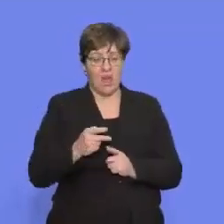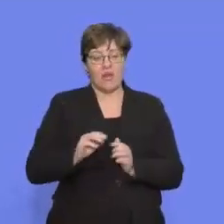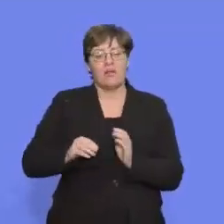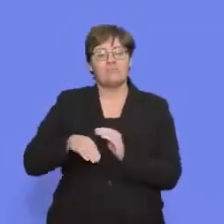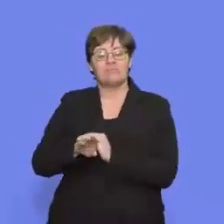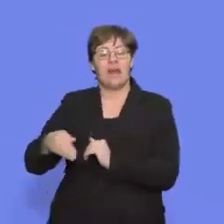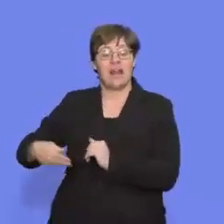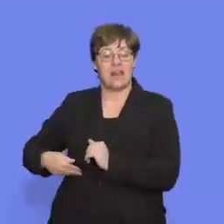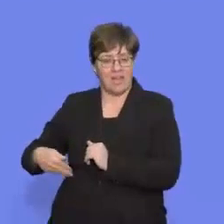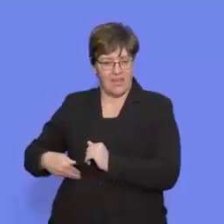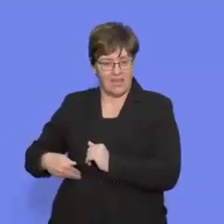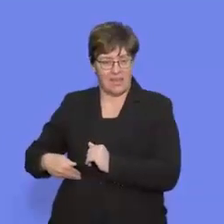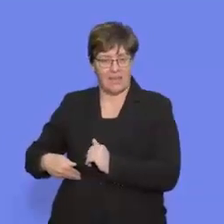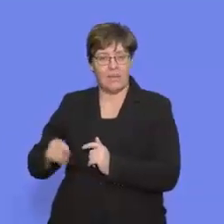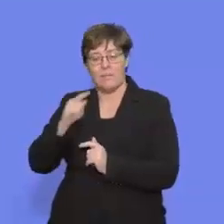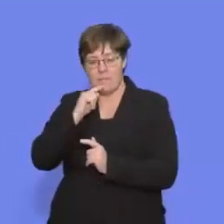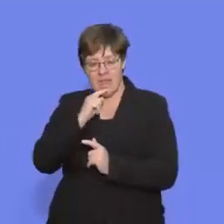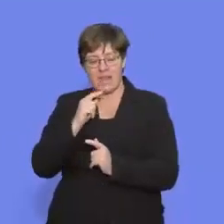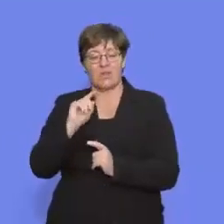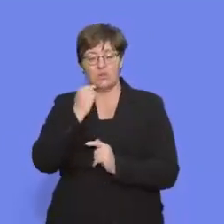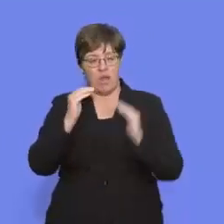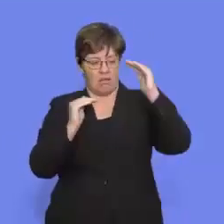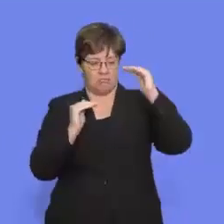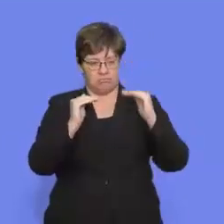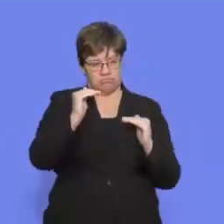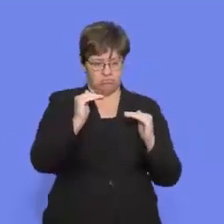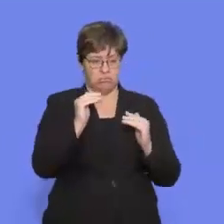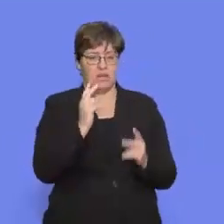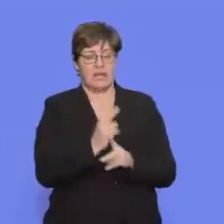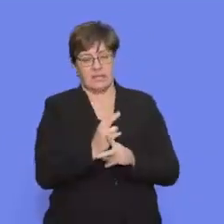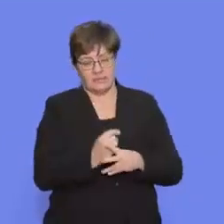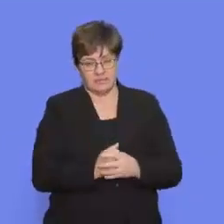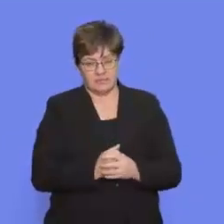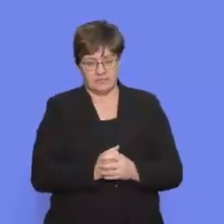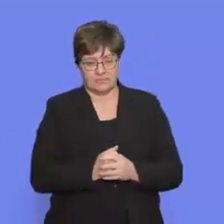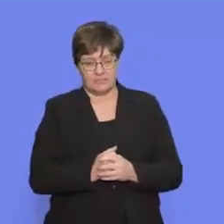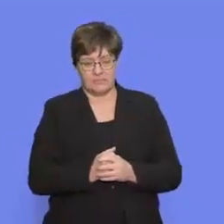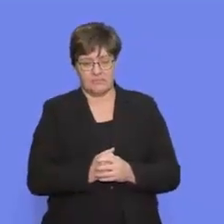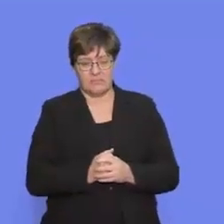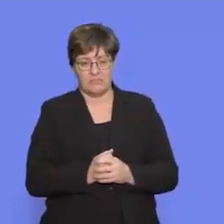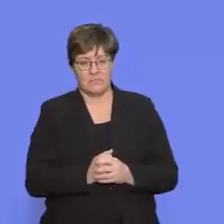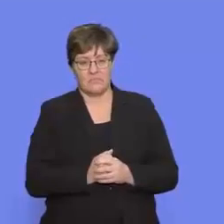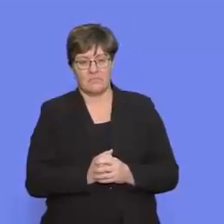normal. Now, in a case we are in a situation where